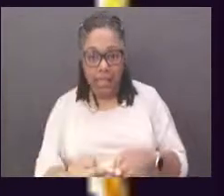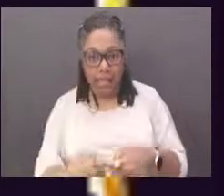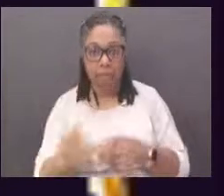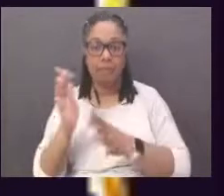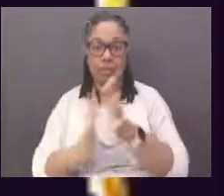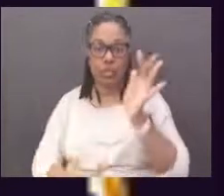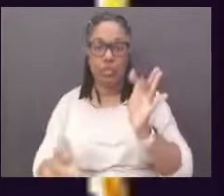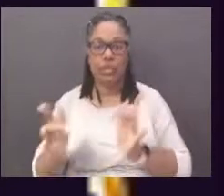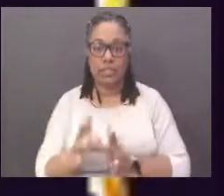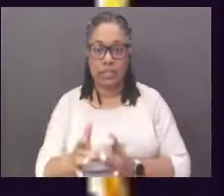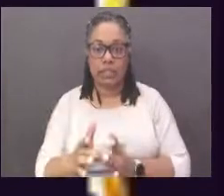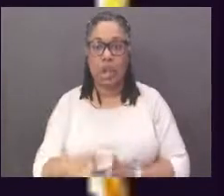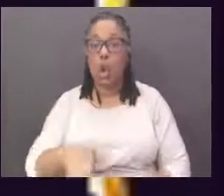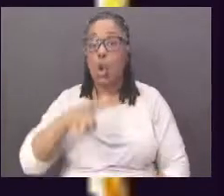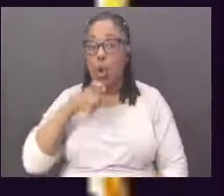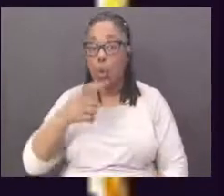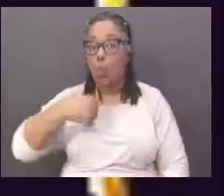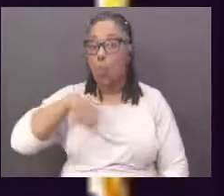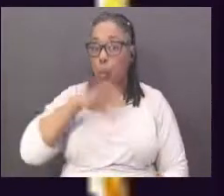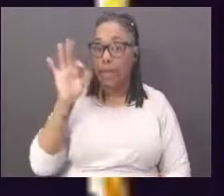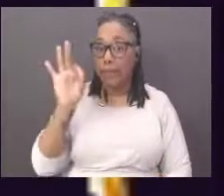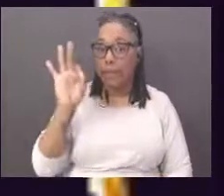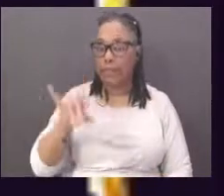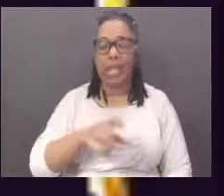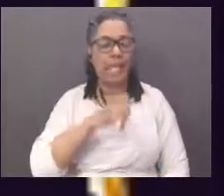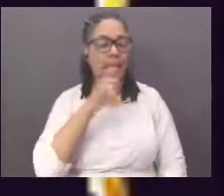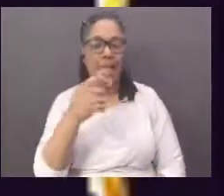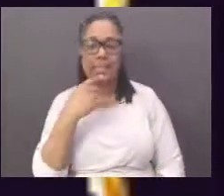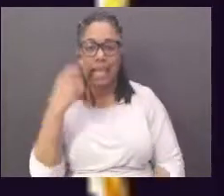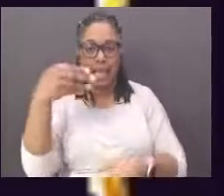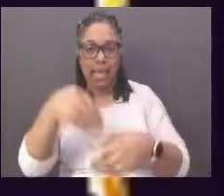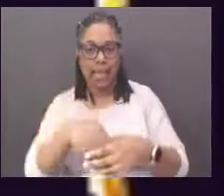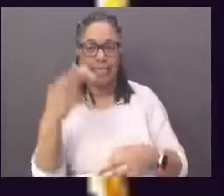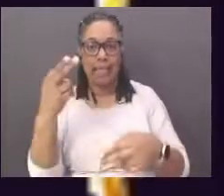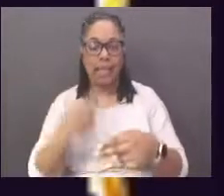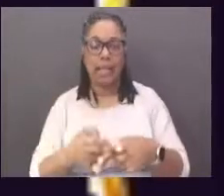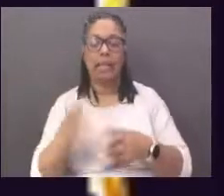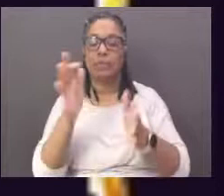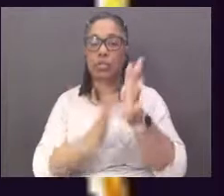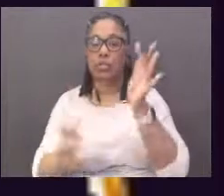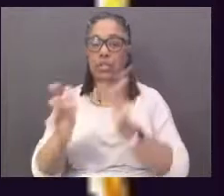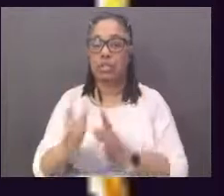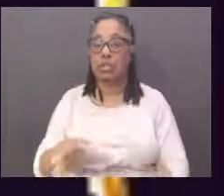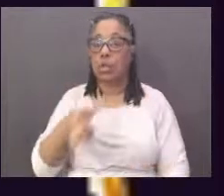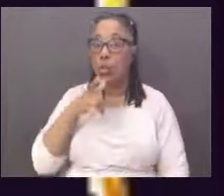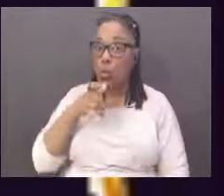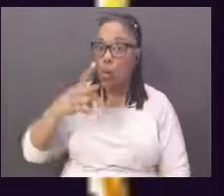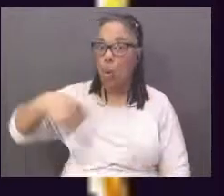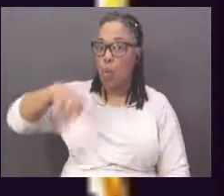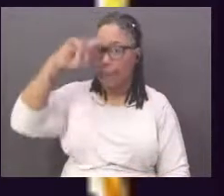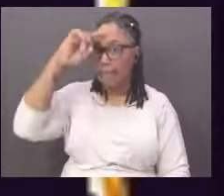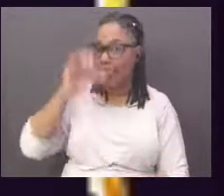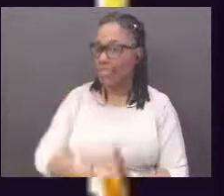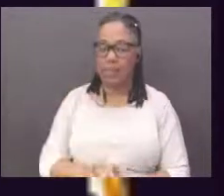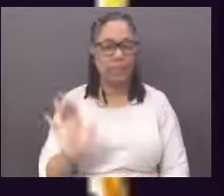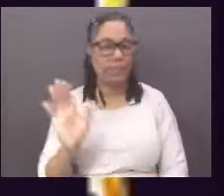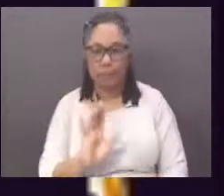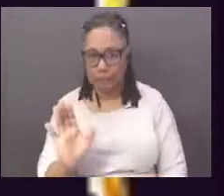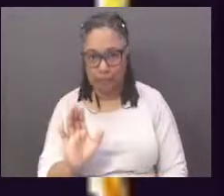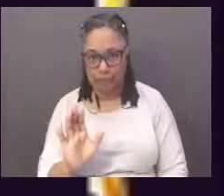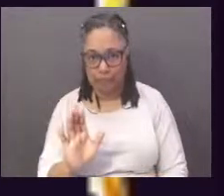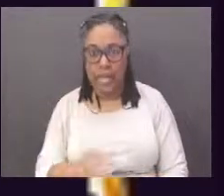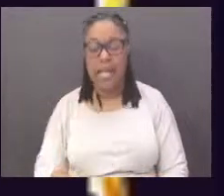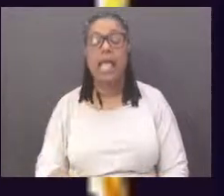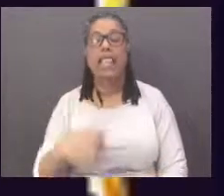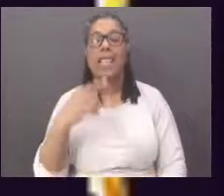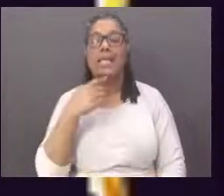did not say, in the name of Jesus whom we believe. They said, in the name of this Jesus